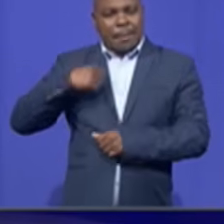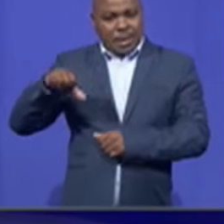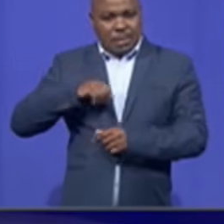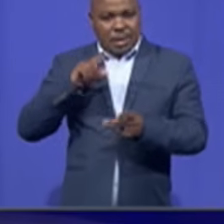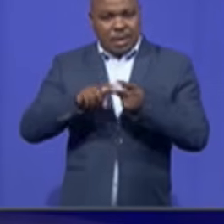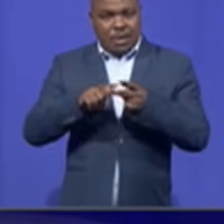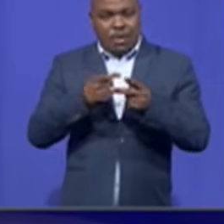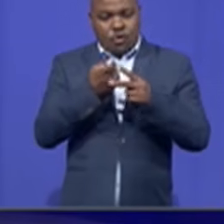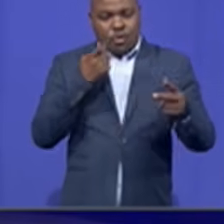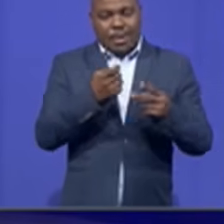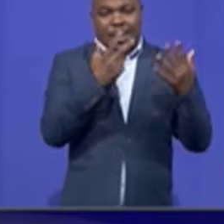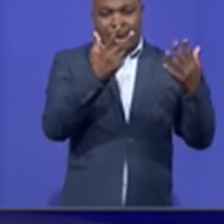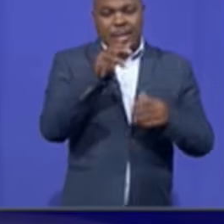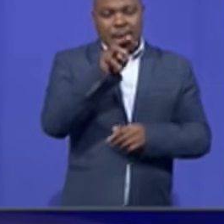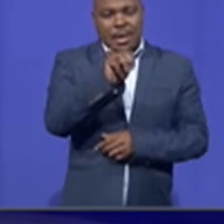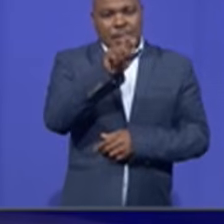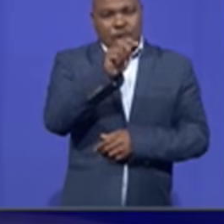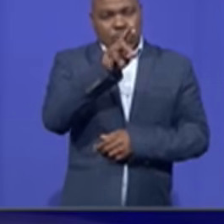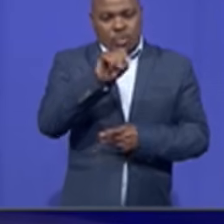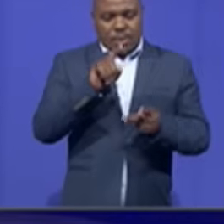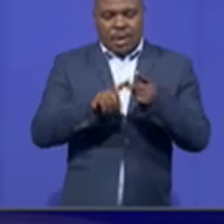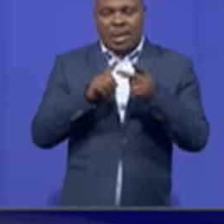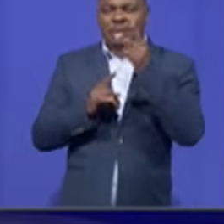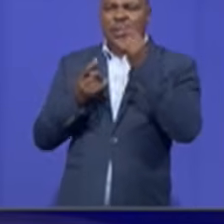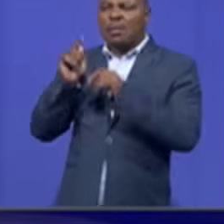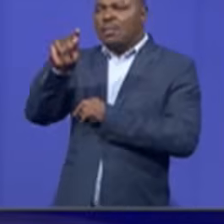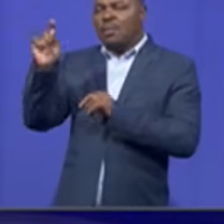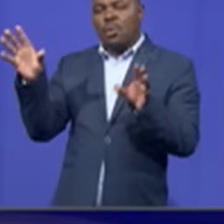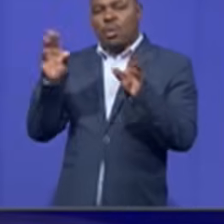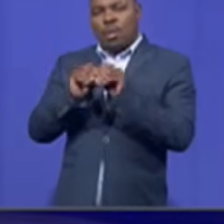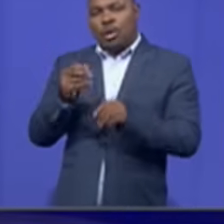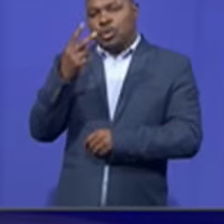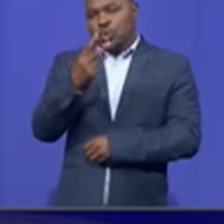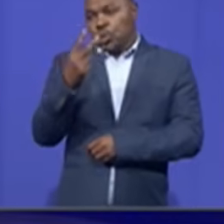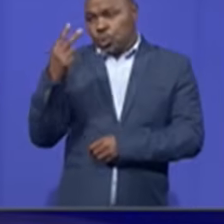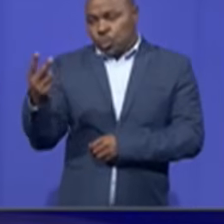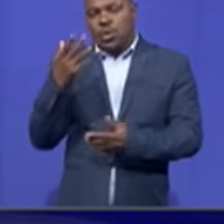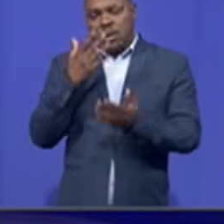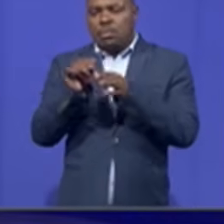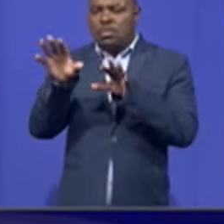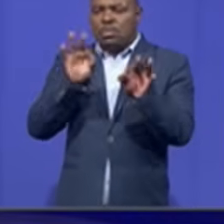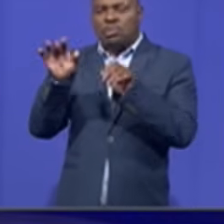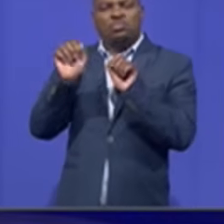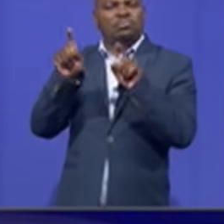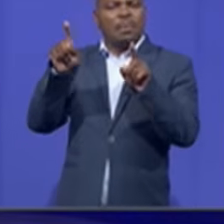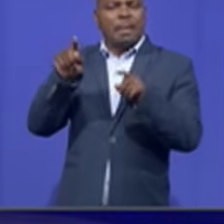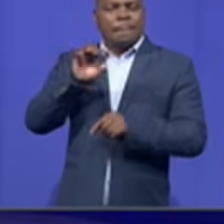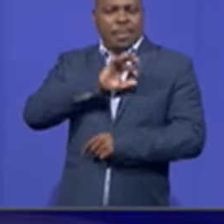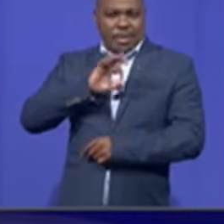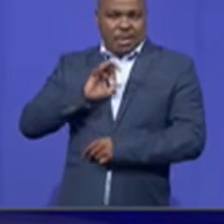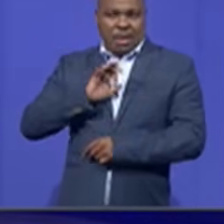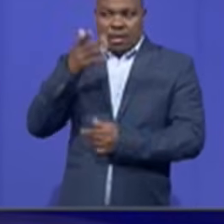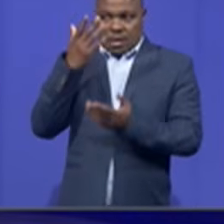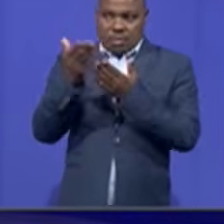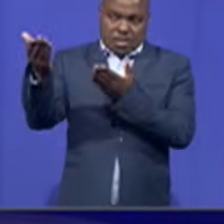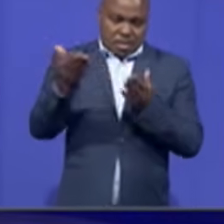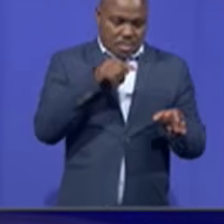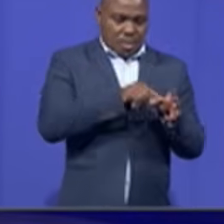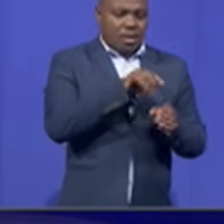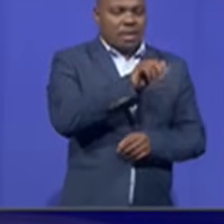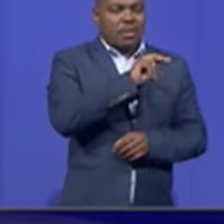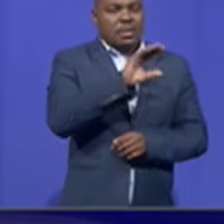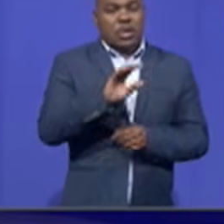robedi ba naga ditoropokgolo le ditorotswana di le 22. Balula o na bua le bobegakgang kwa kopano ya malatsi a